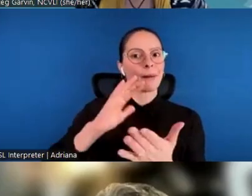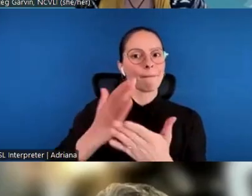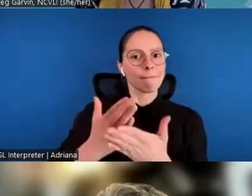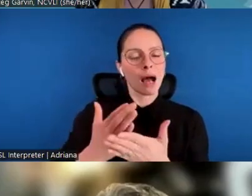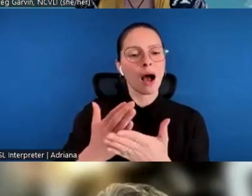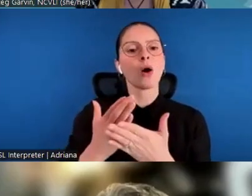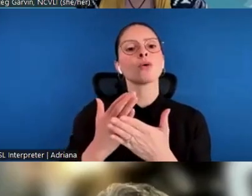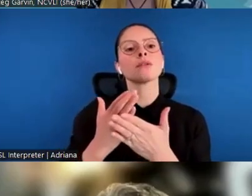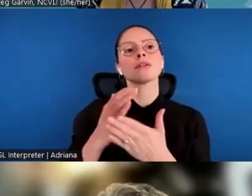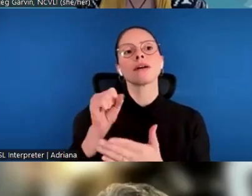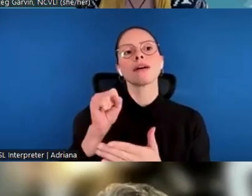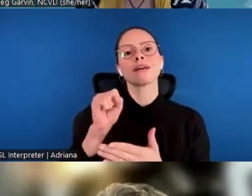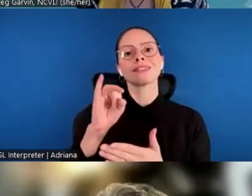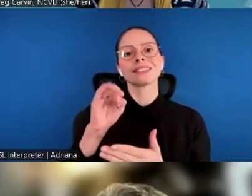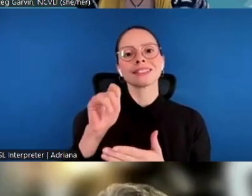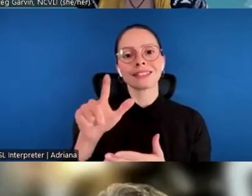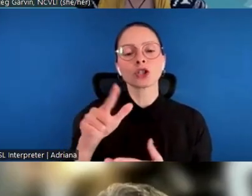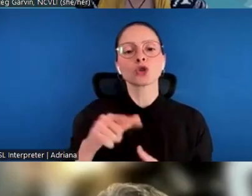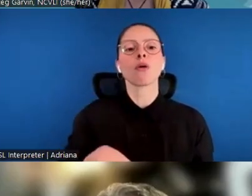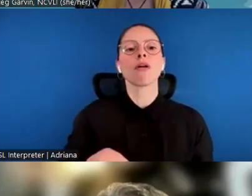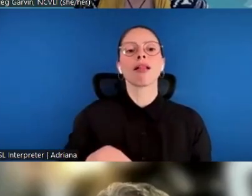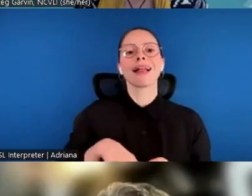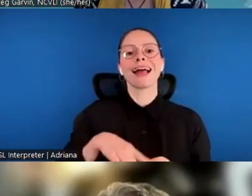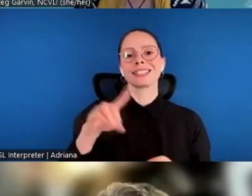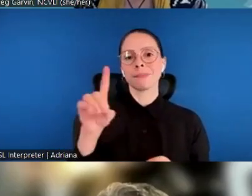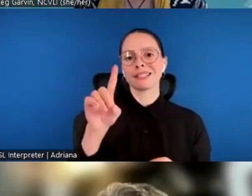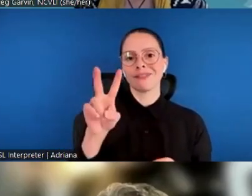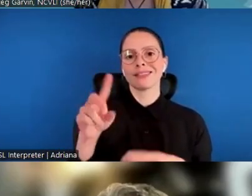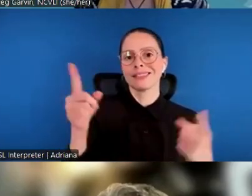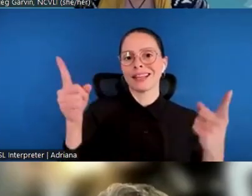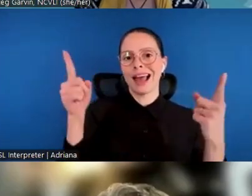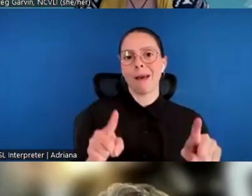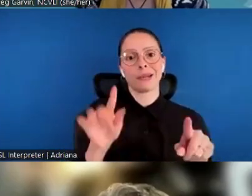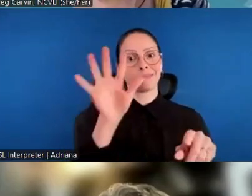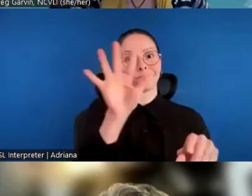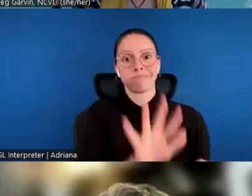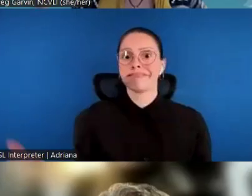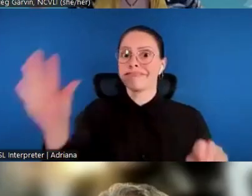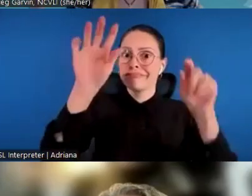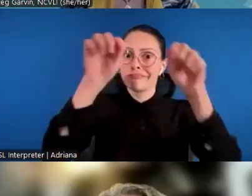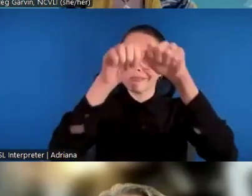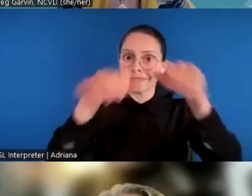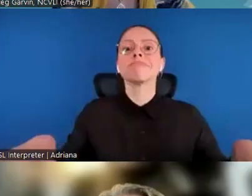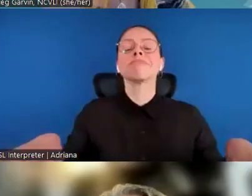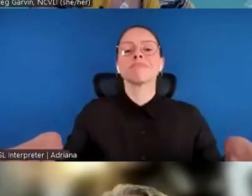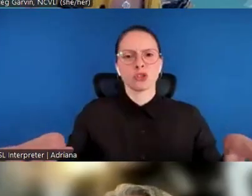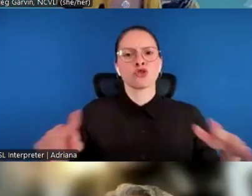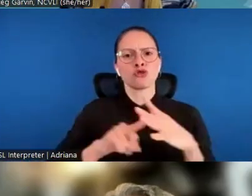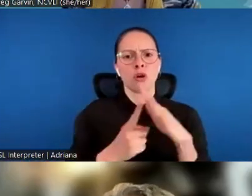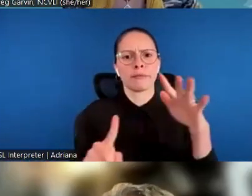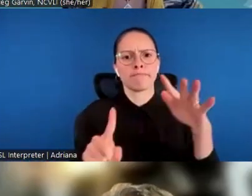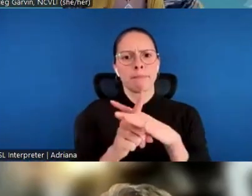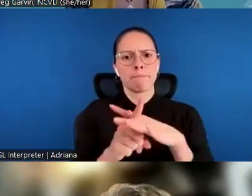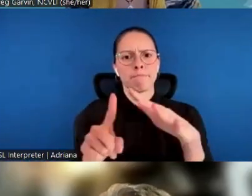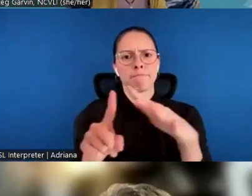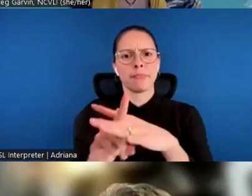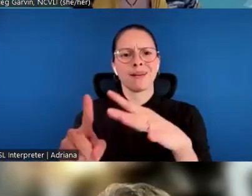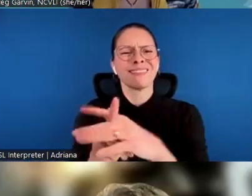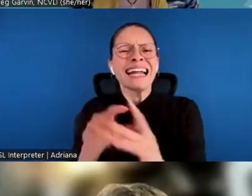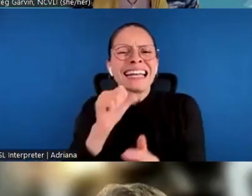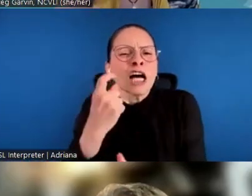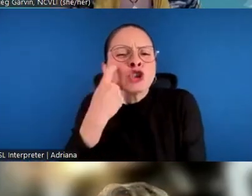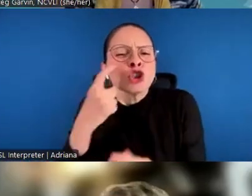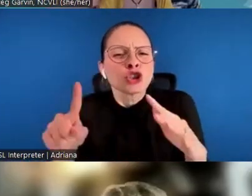sexual and domestic violence happening across the branches that was coming to light. It's not that it was just starting to